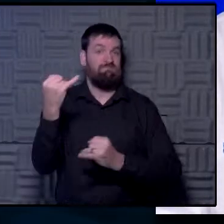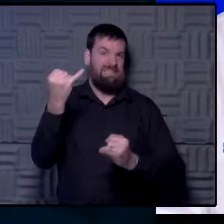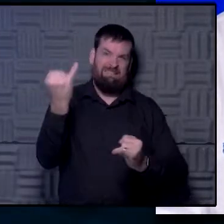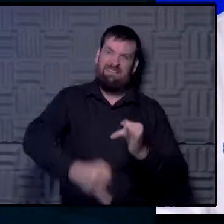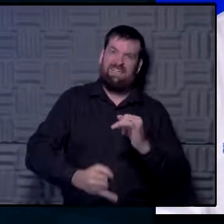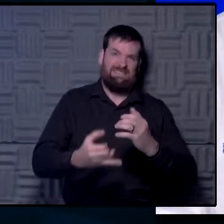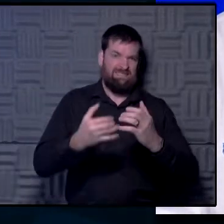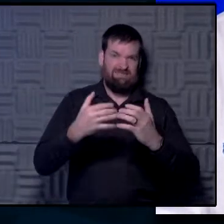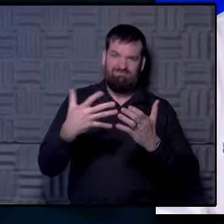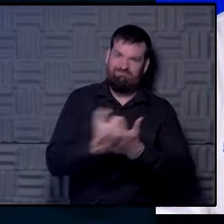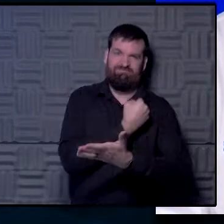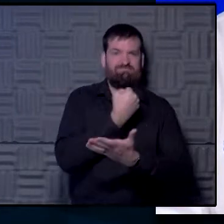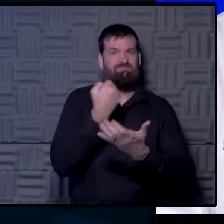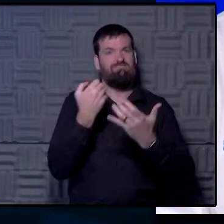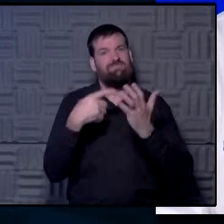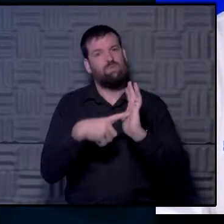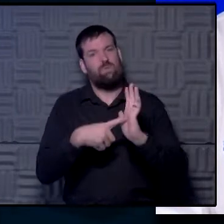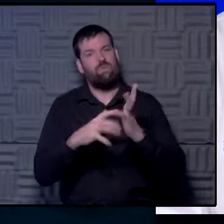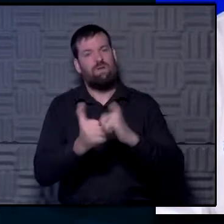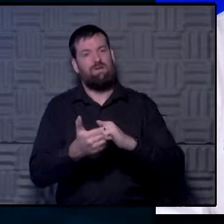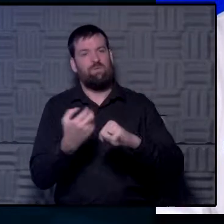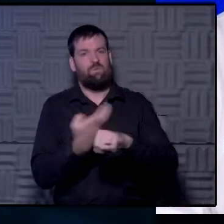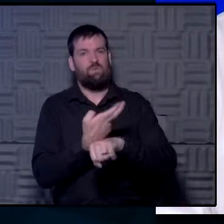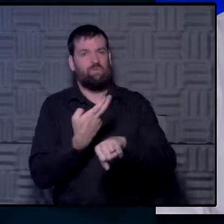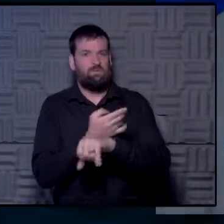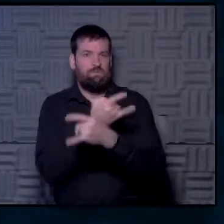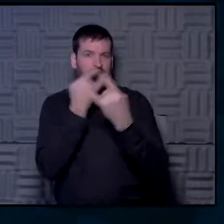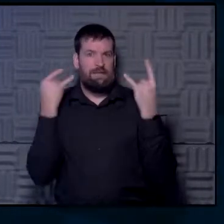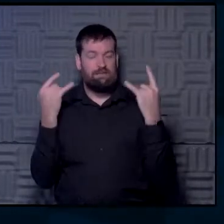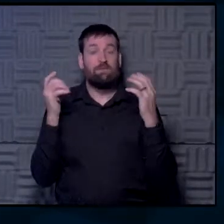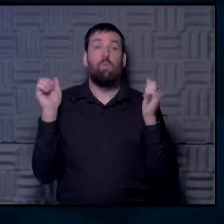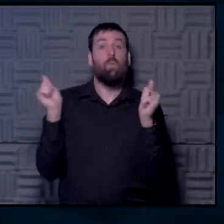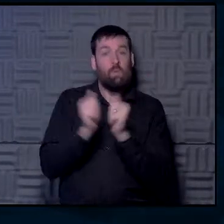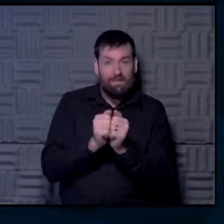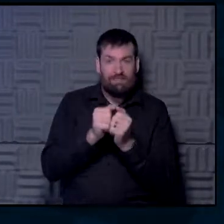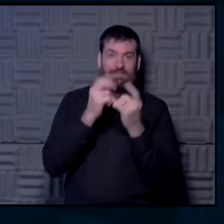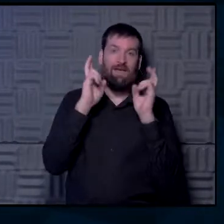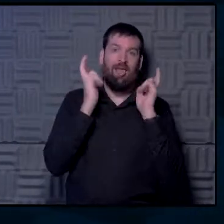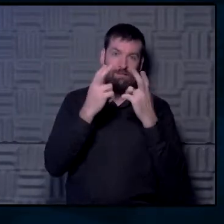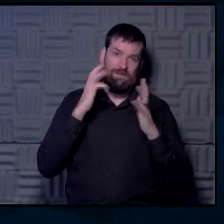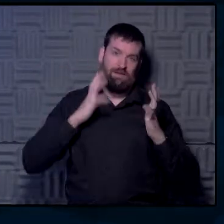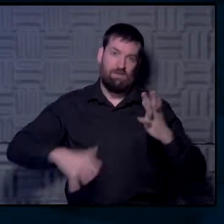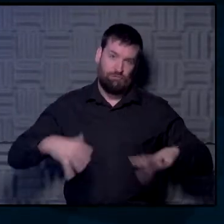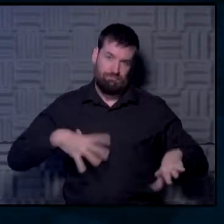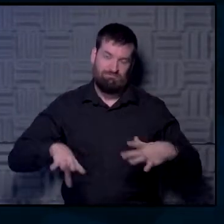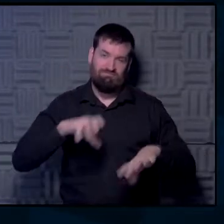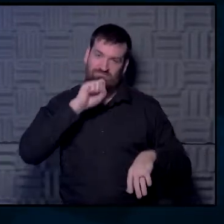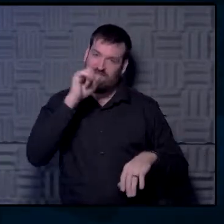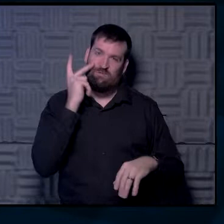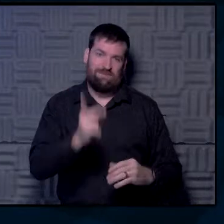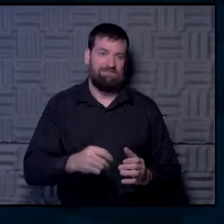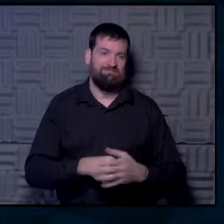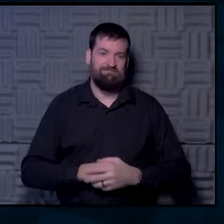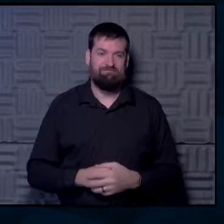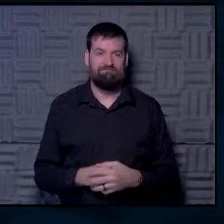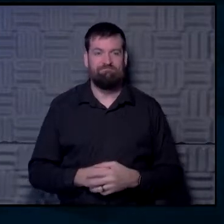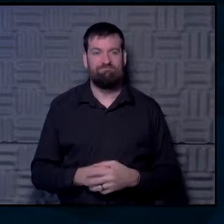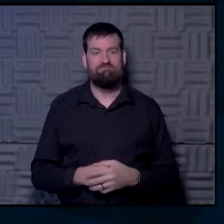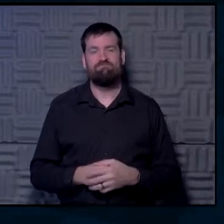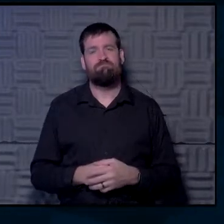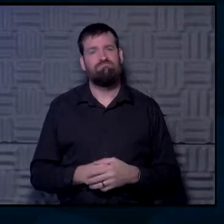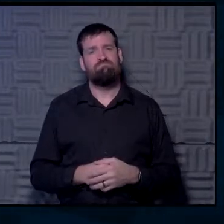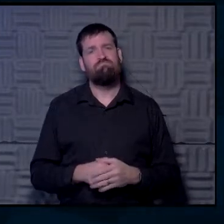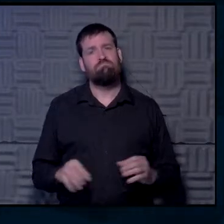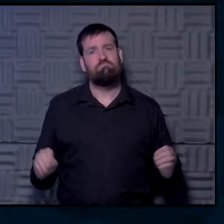chance for you to show us how you're going to use your mask with your Halloween costume. We'd love to see that. You know, it is